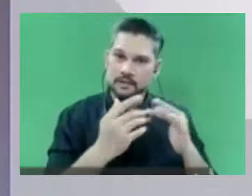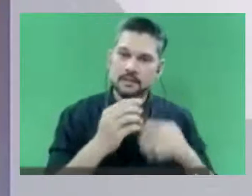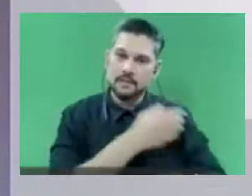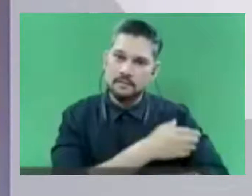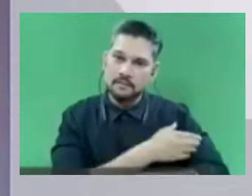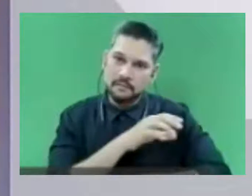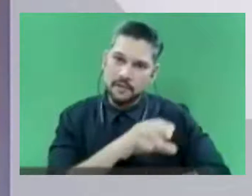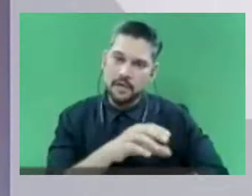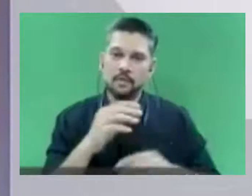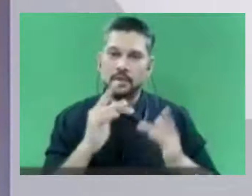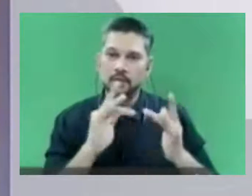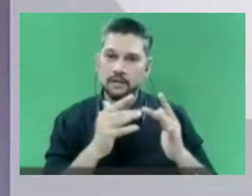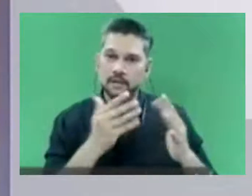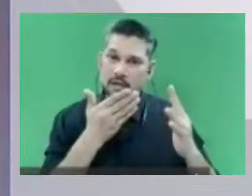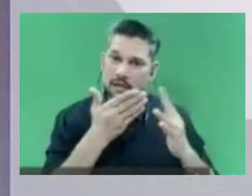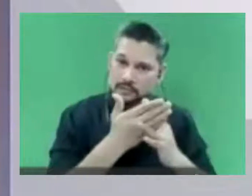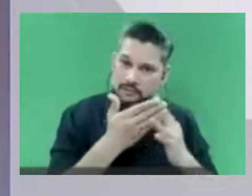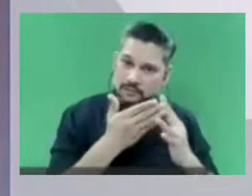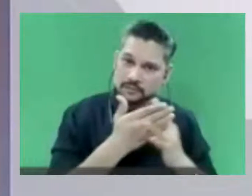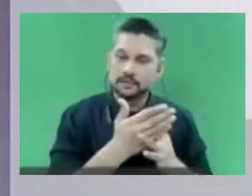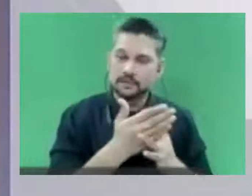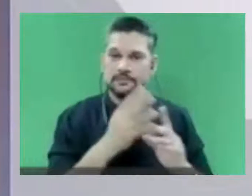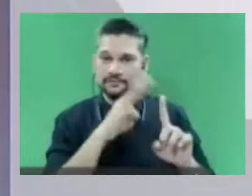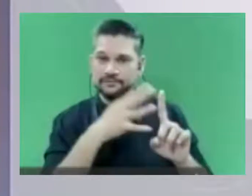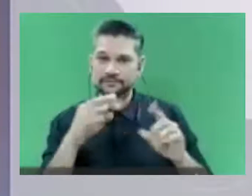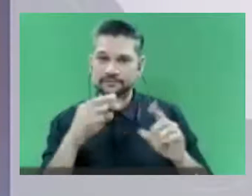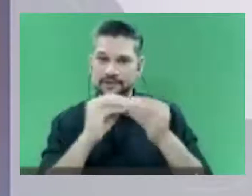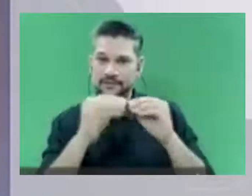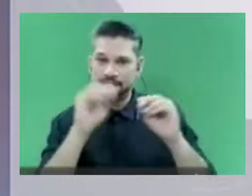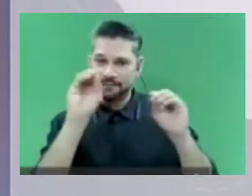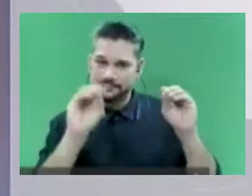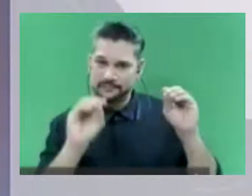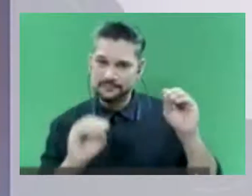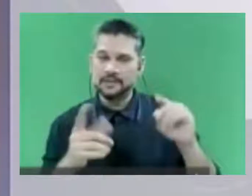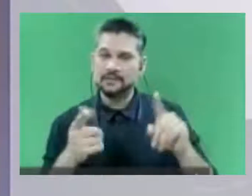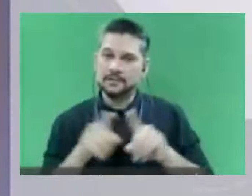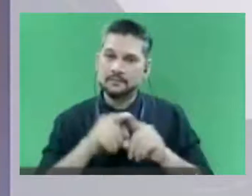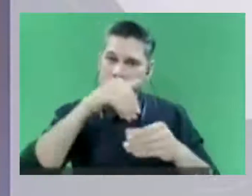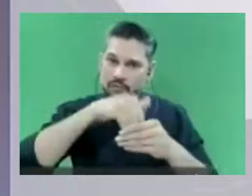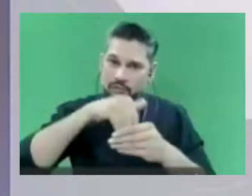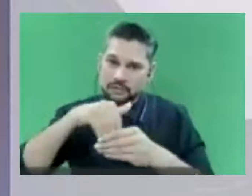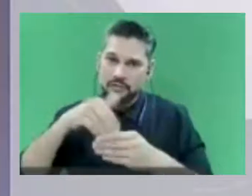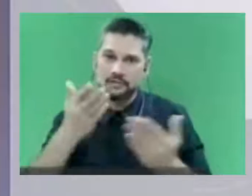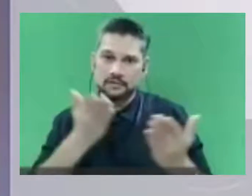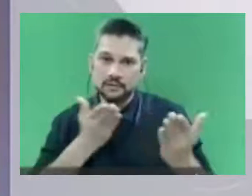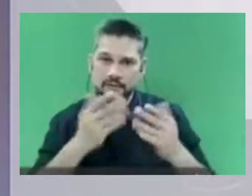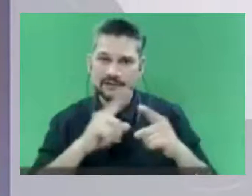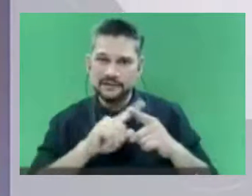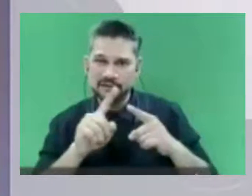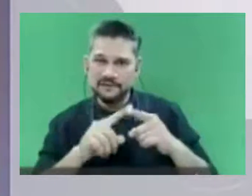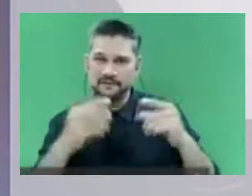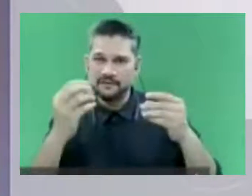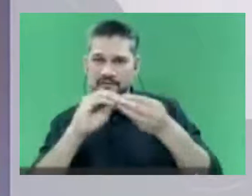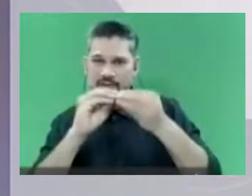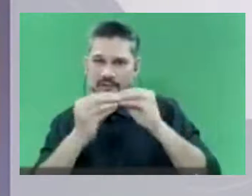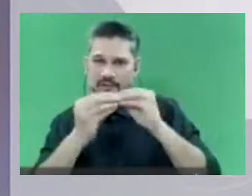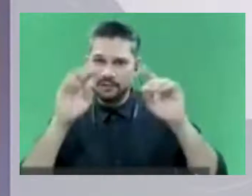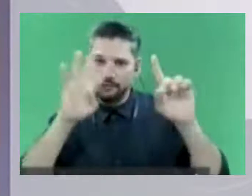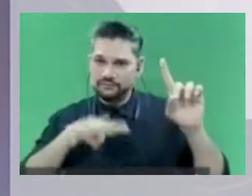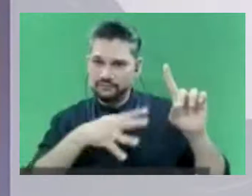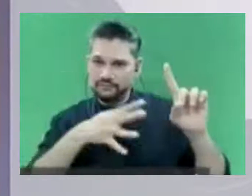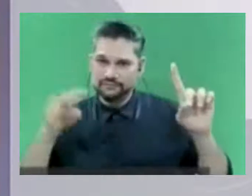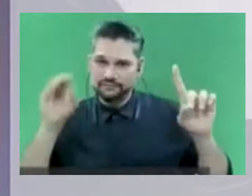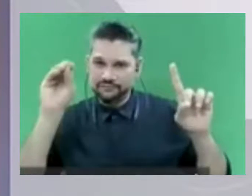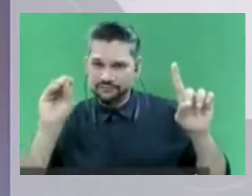focuses on content and services. And so a lot of that, so the leads